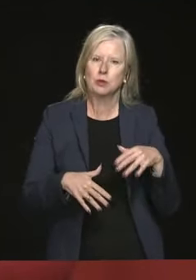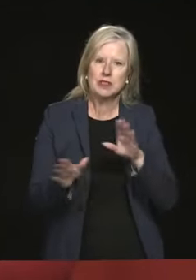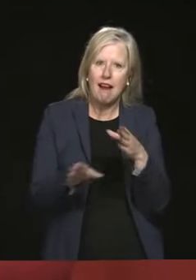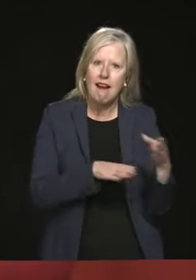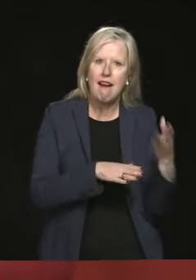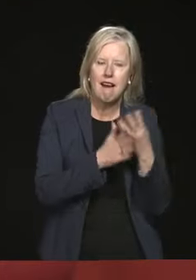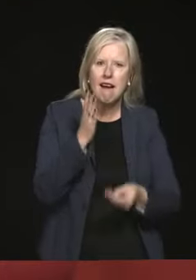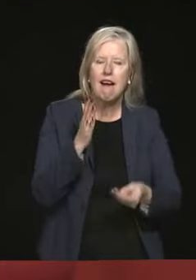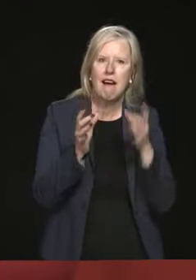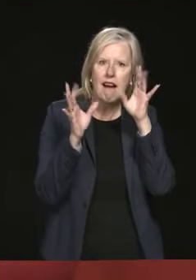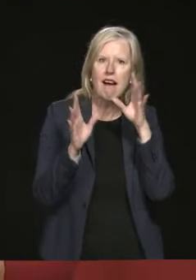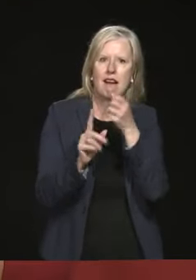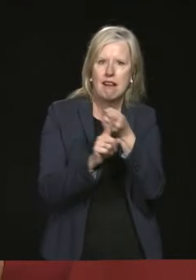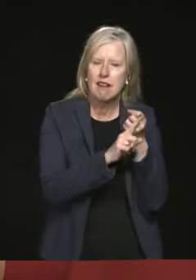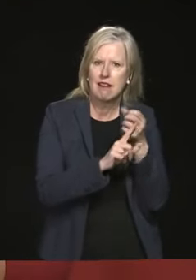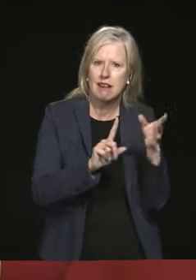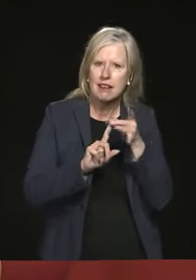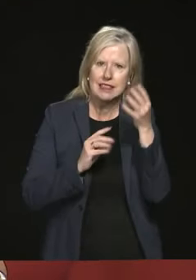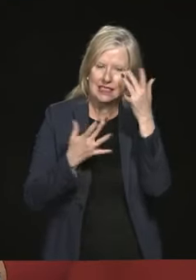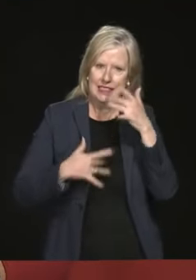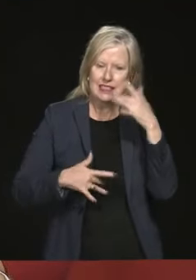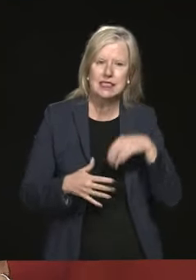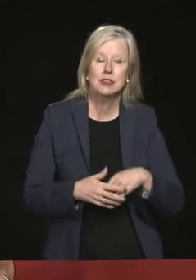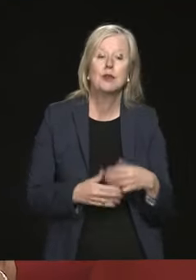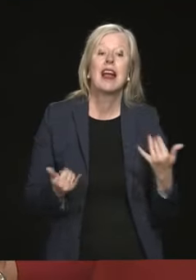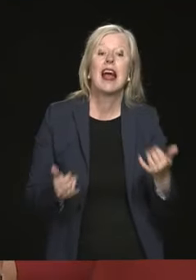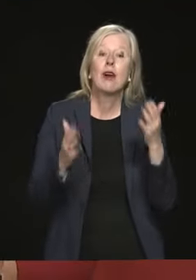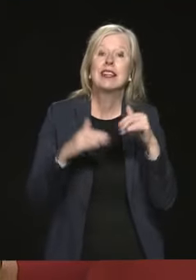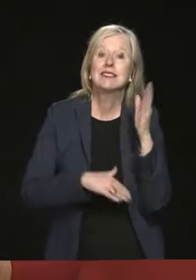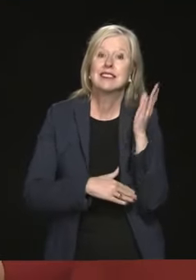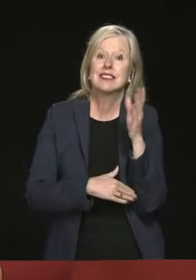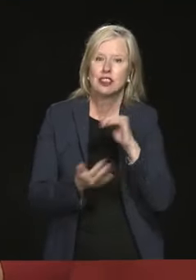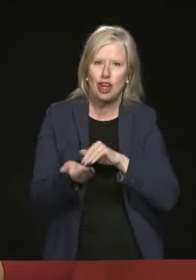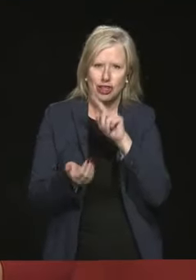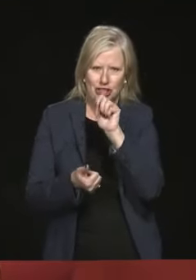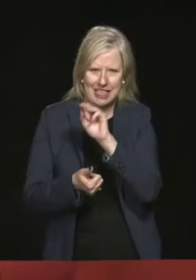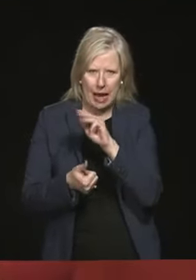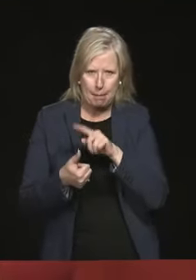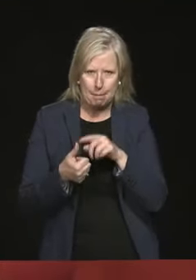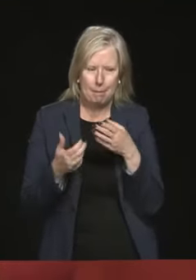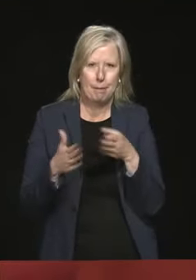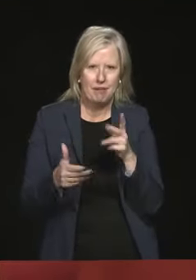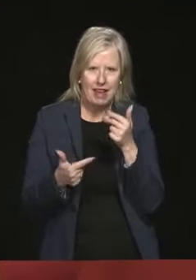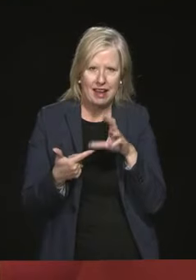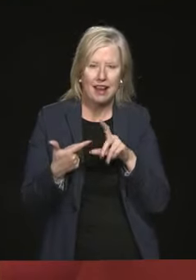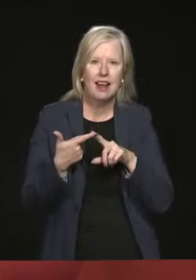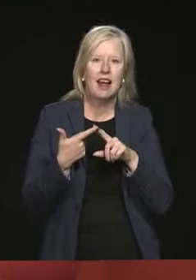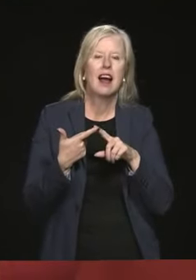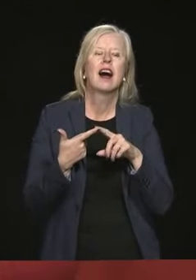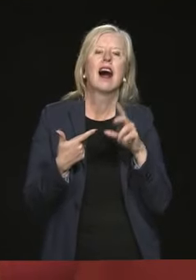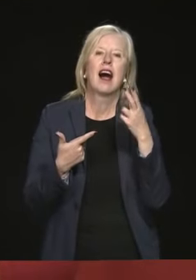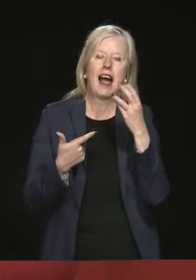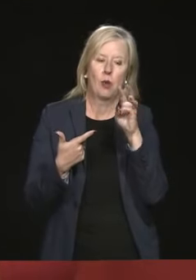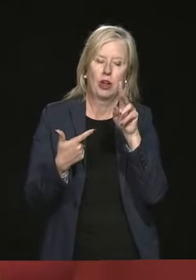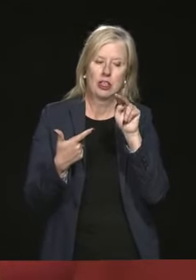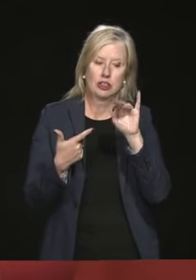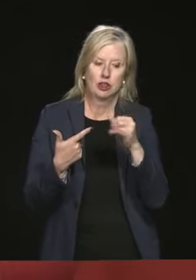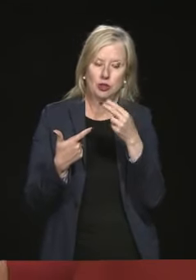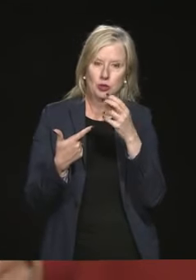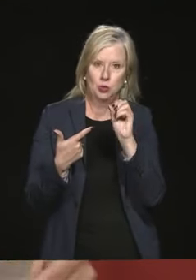Dr. Theresa Tam, the Deputy Chief Public Health Officer, the Dr. Howard New, the Minister of Public Services and Procurement,